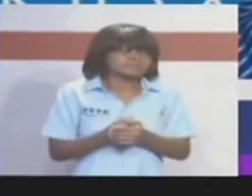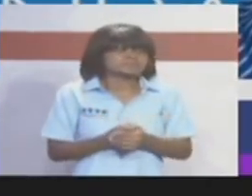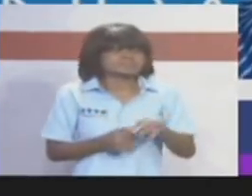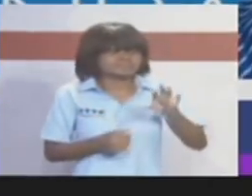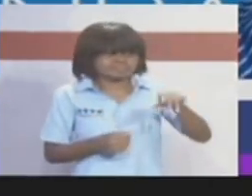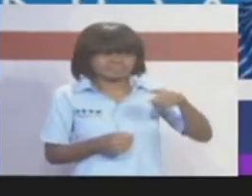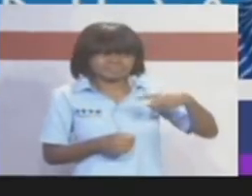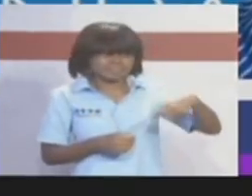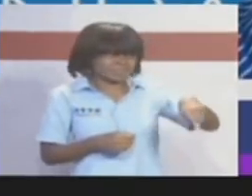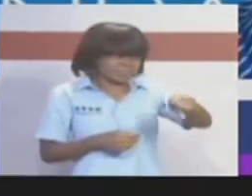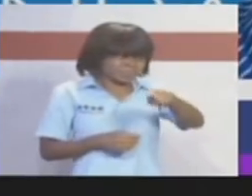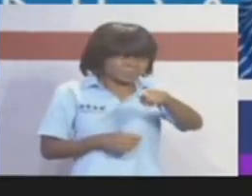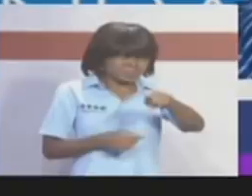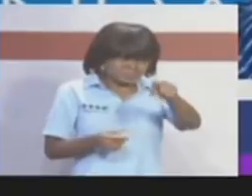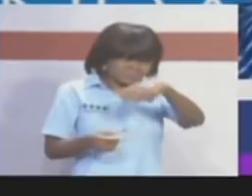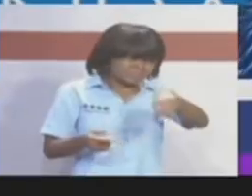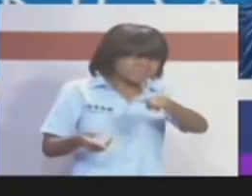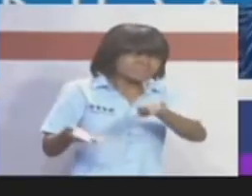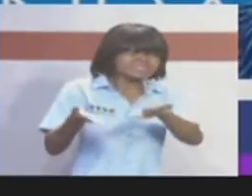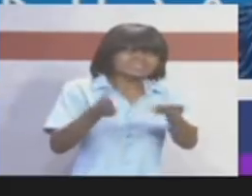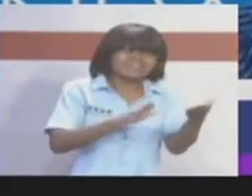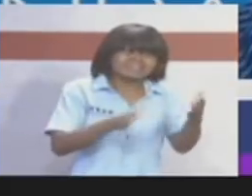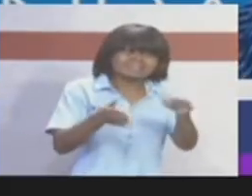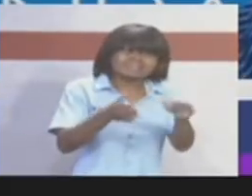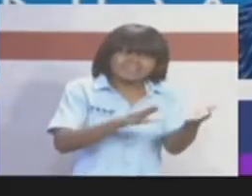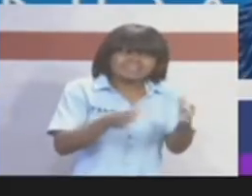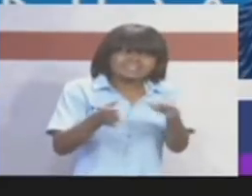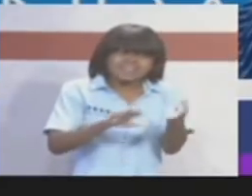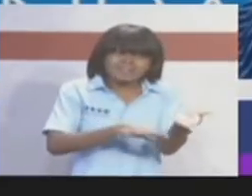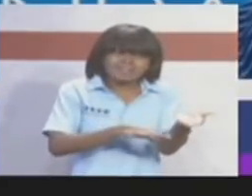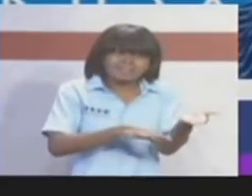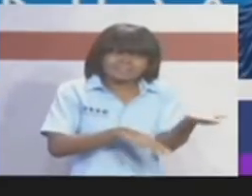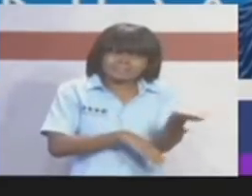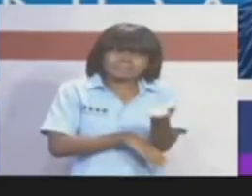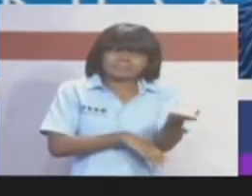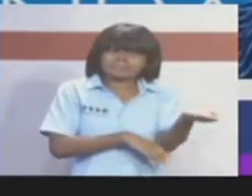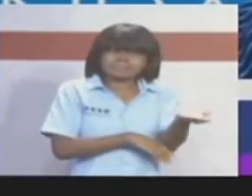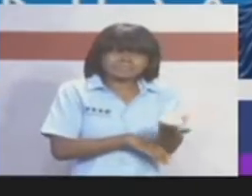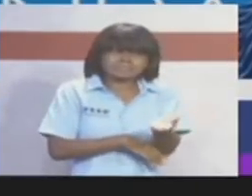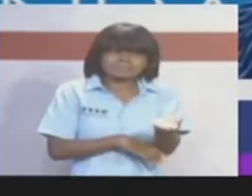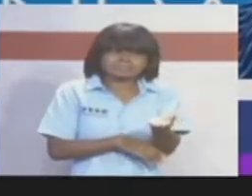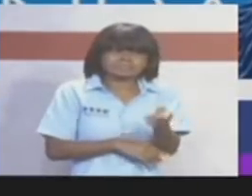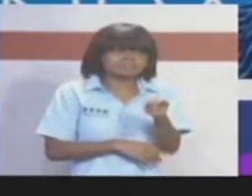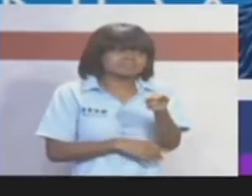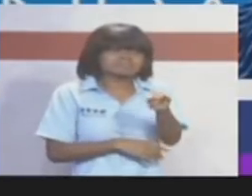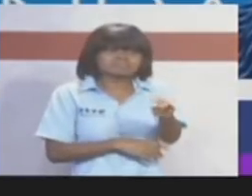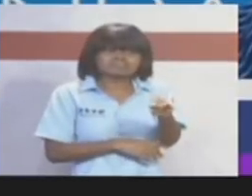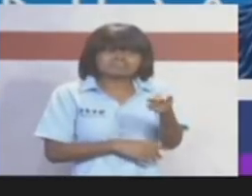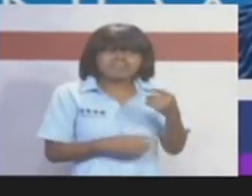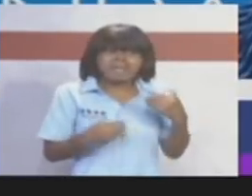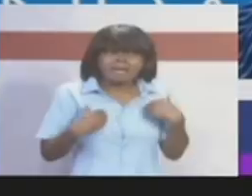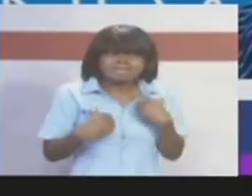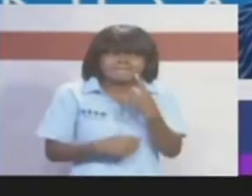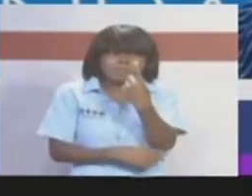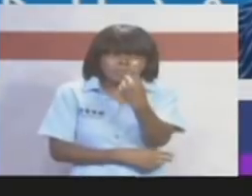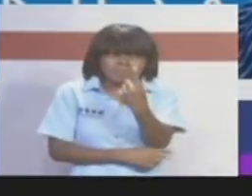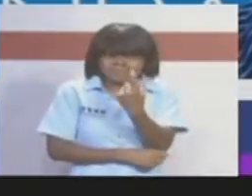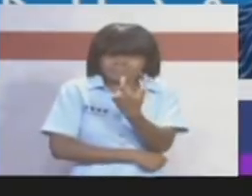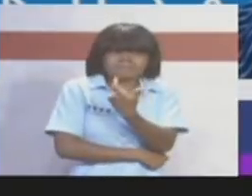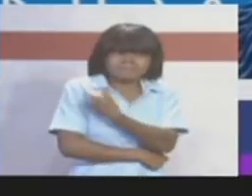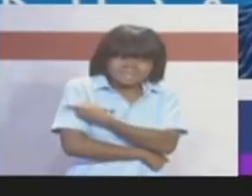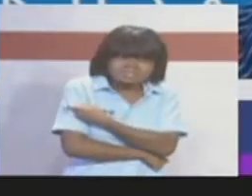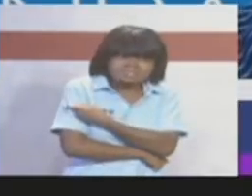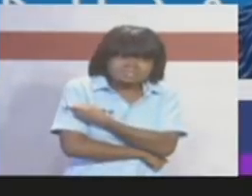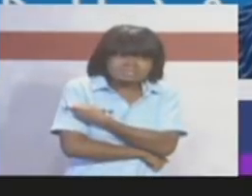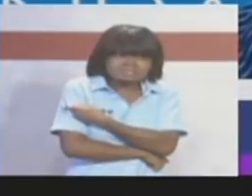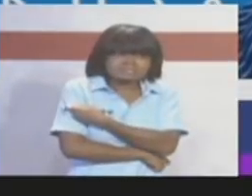of the 1437 in terms of whether they had one vaccine, whether they had 2, and whether they